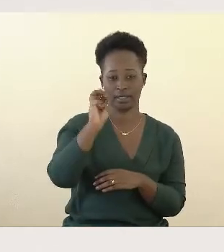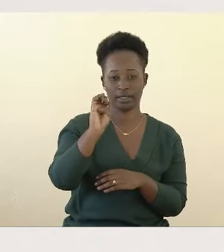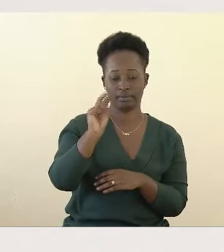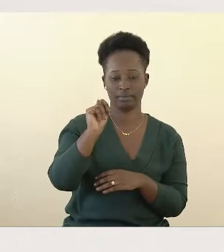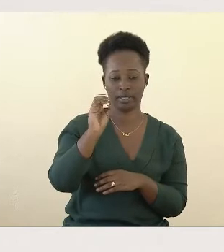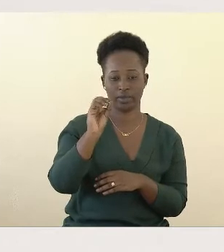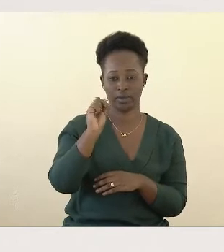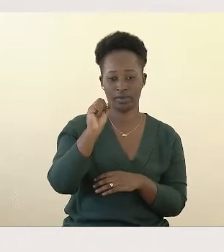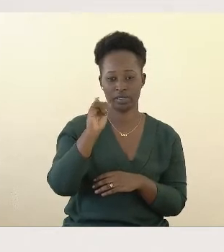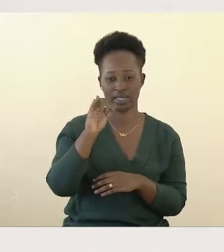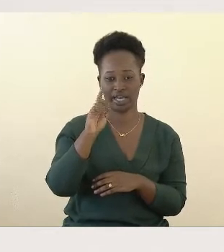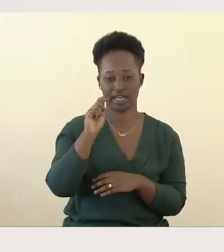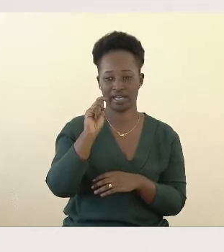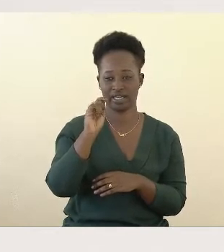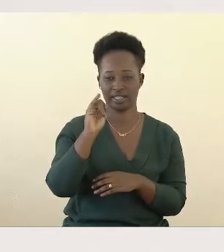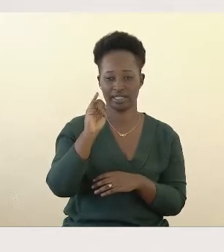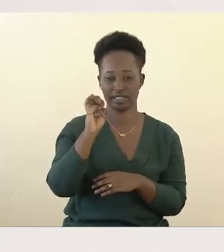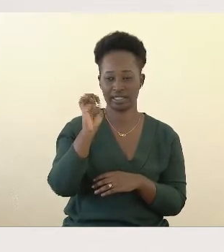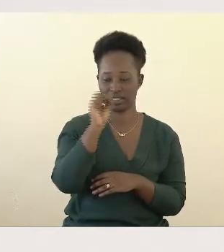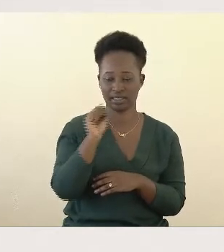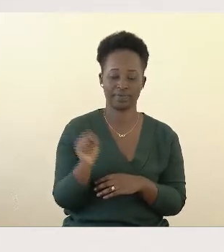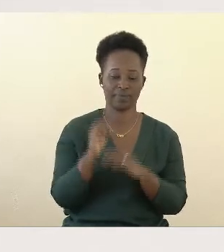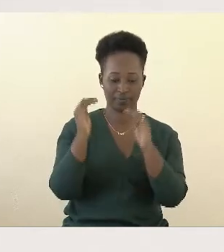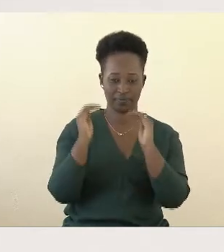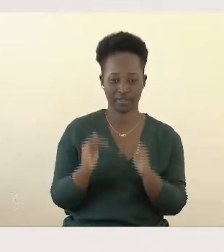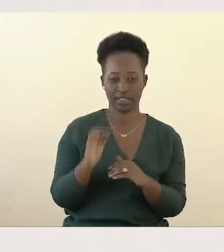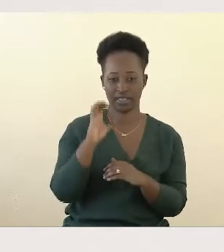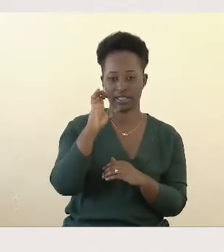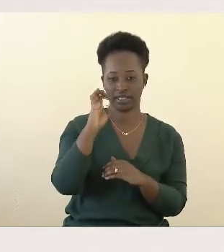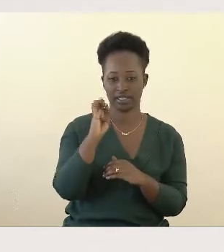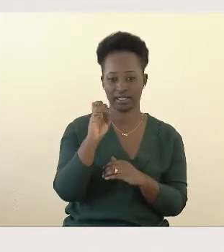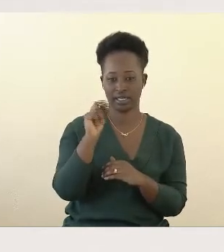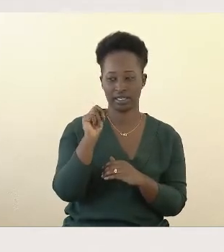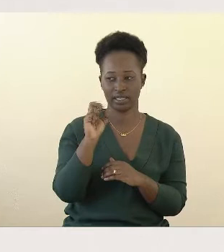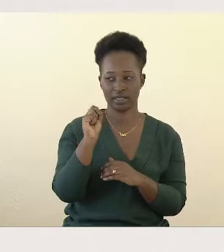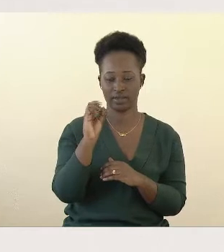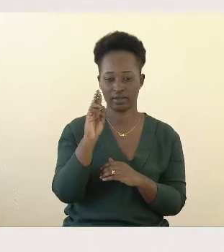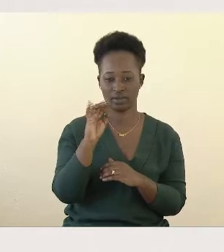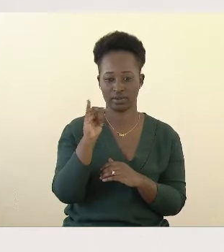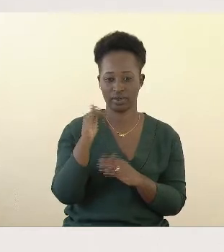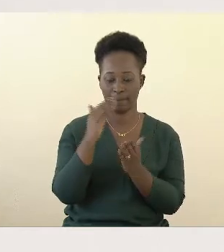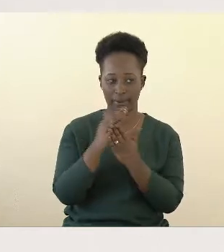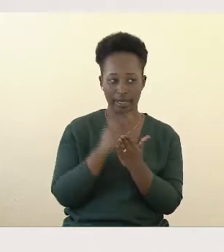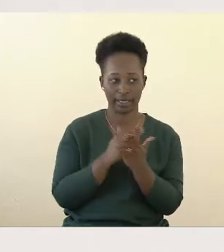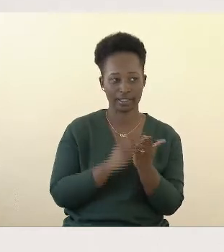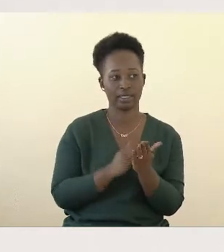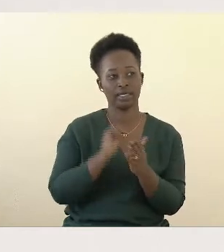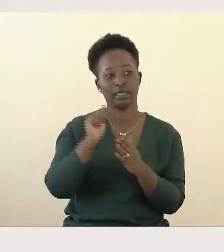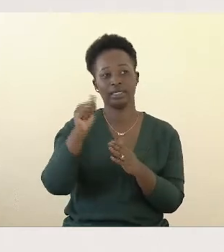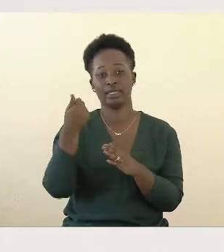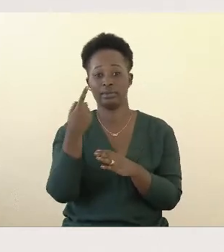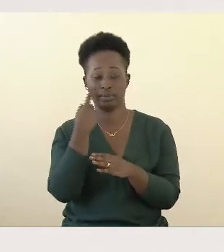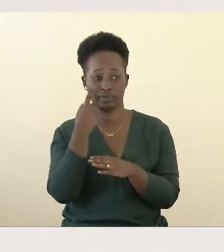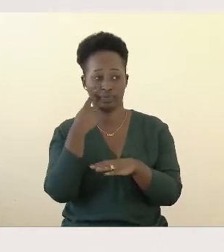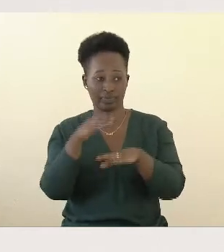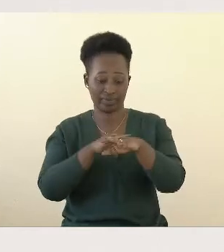melanocytes. We have sensory receptors. We have capillaries. We have oil gland. Most of you, sometimes you find you